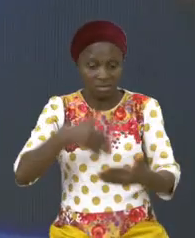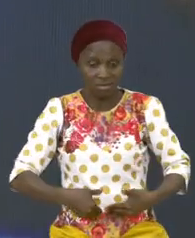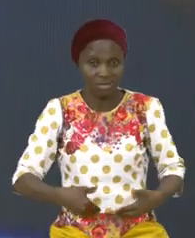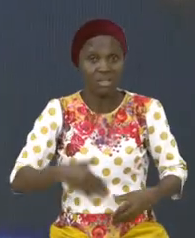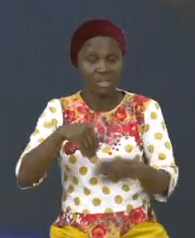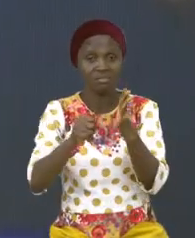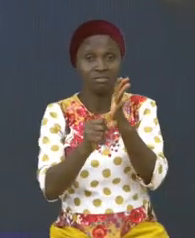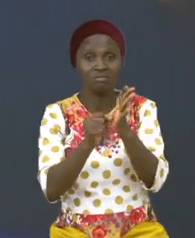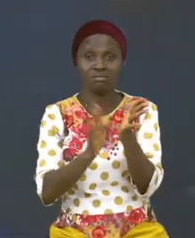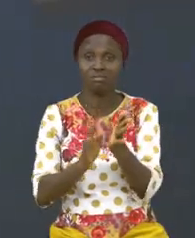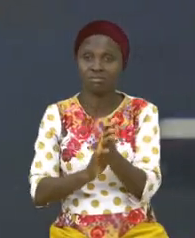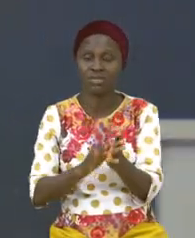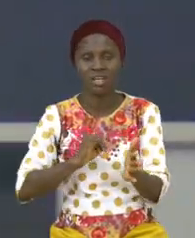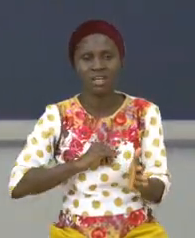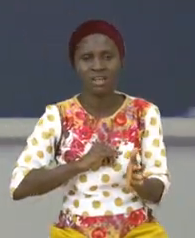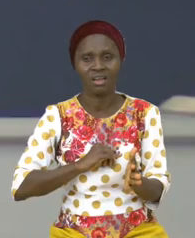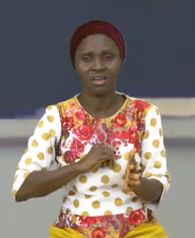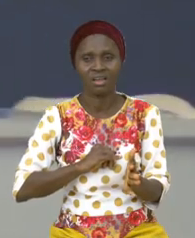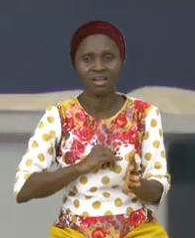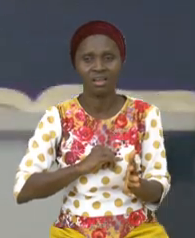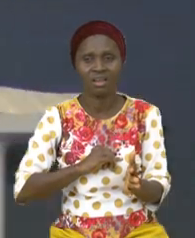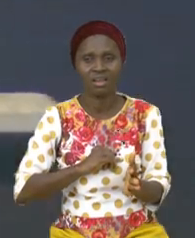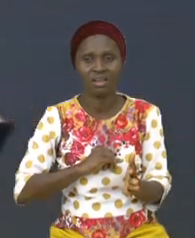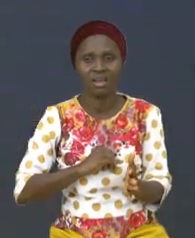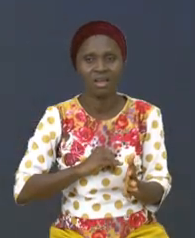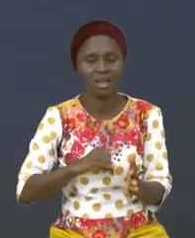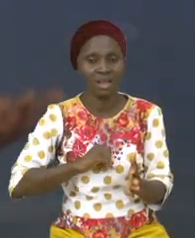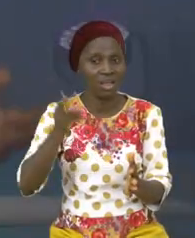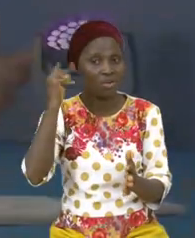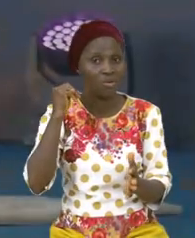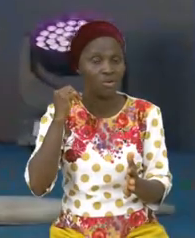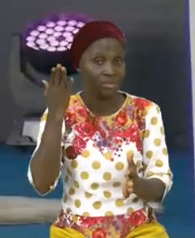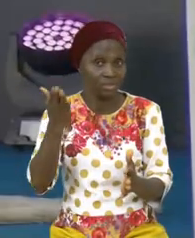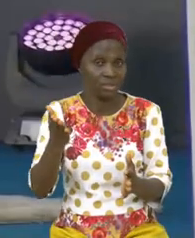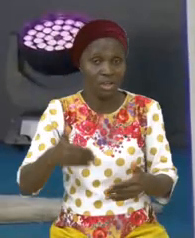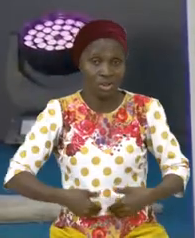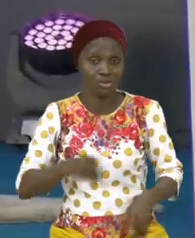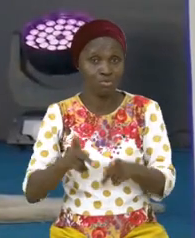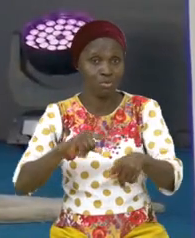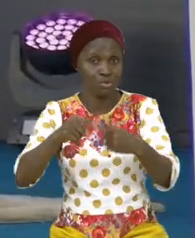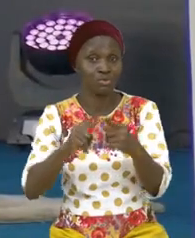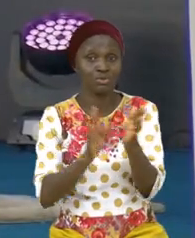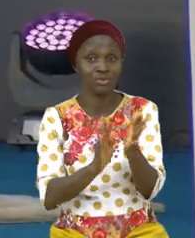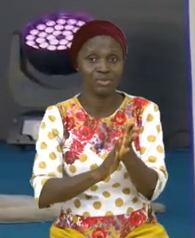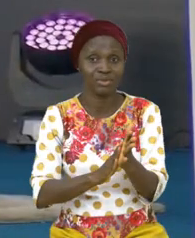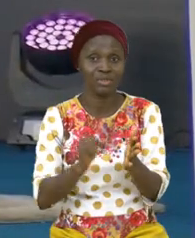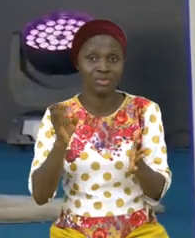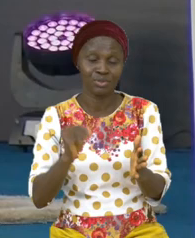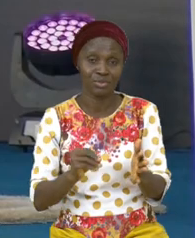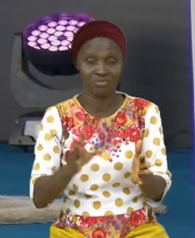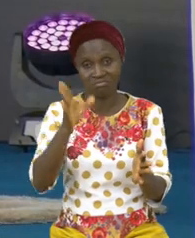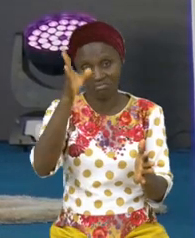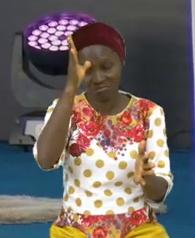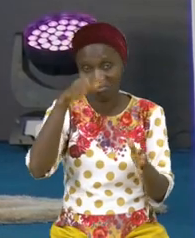school, I just thought I was there. Young people go to school, and so daddy sent me to school.